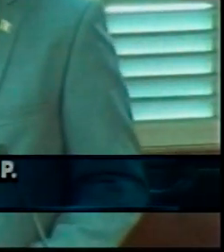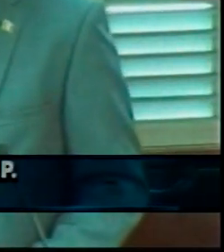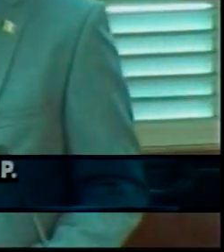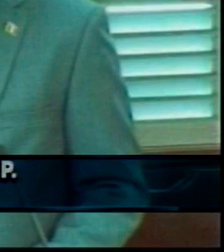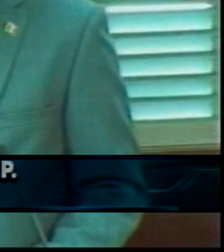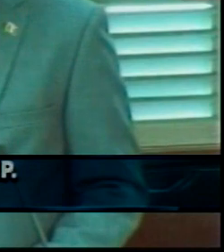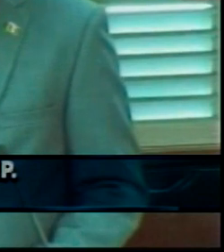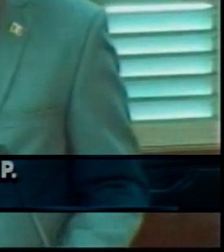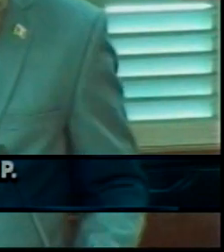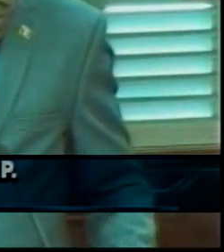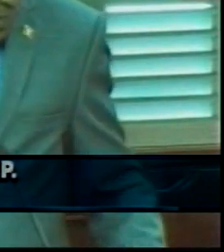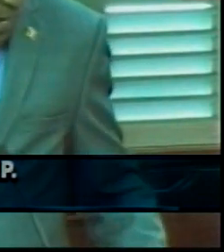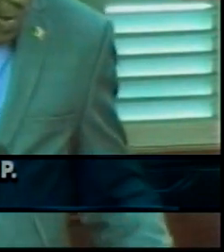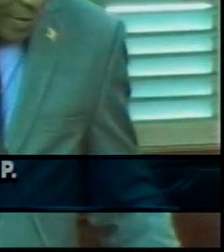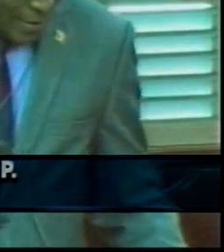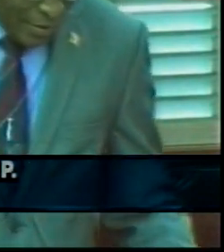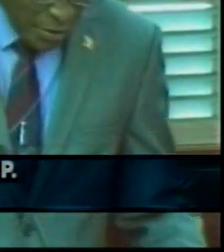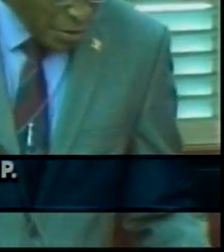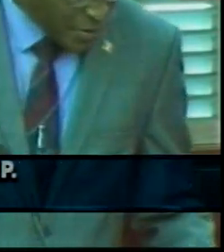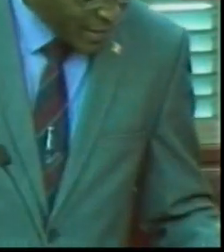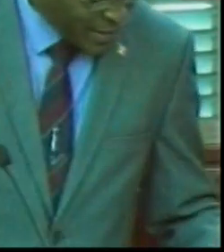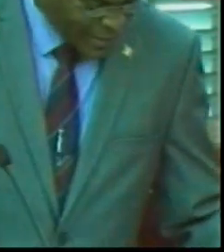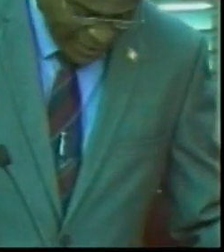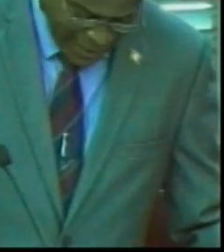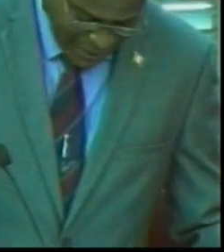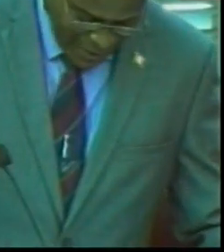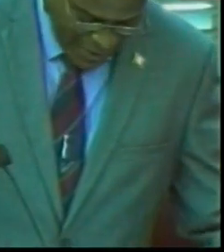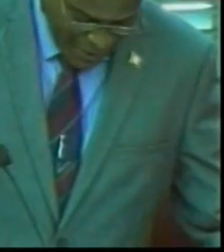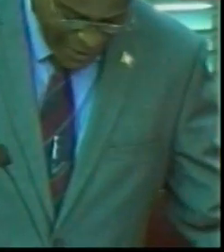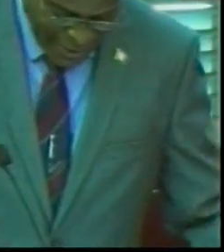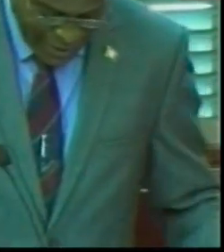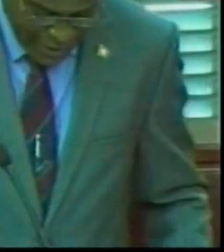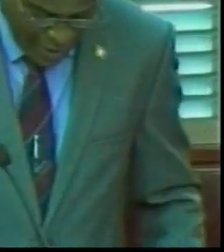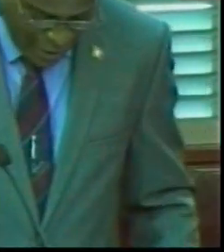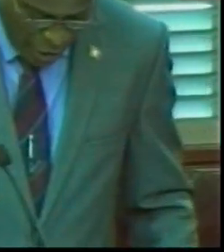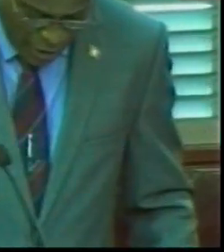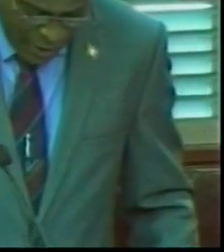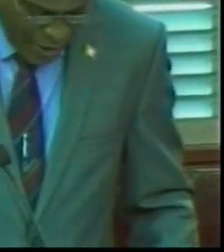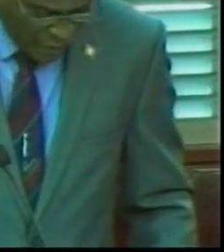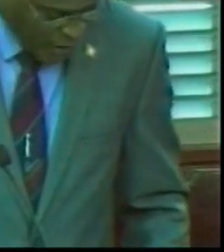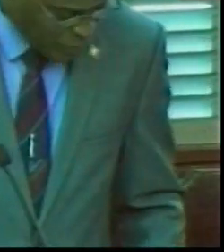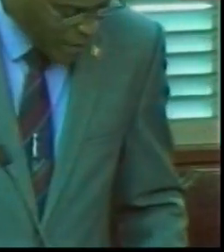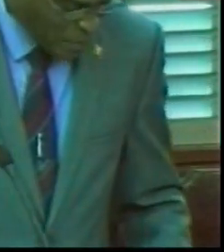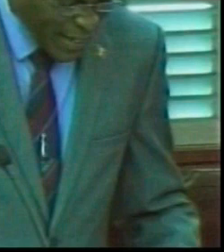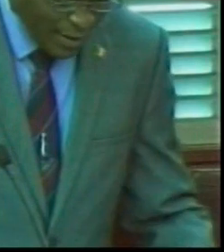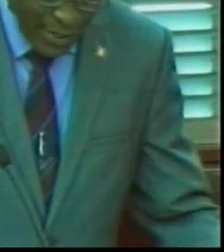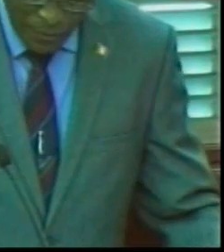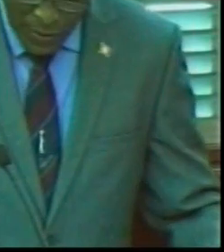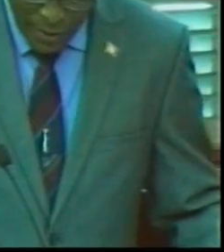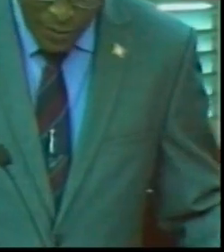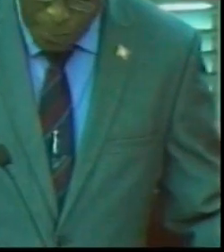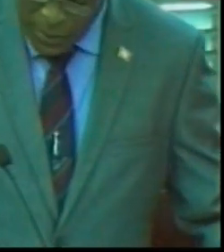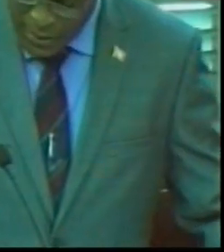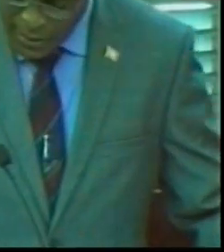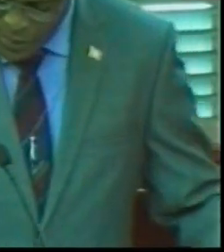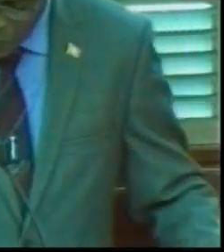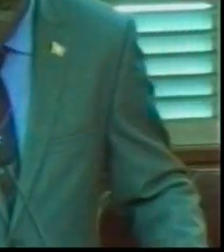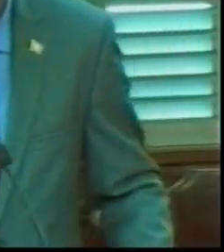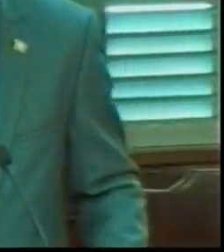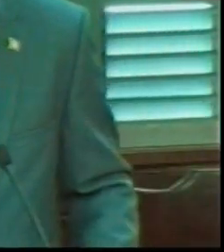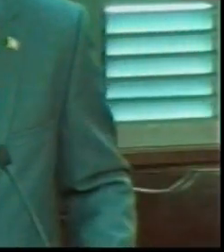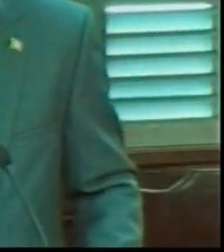the ministry, and you know this is certainly not good. They've been bearing the